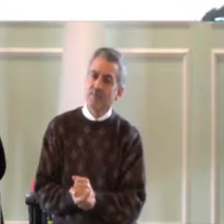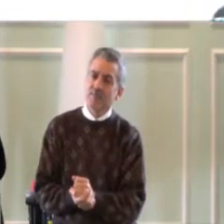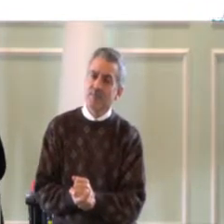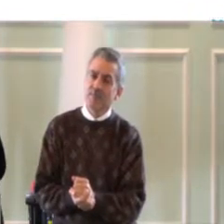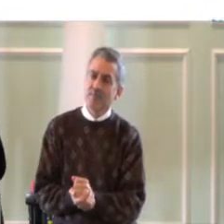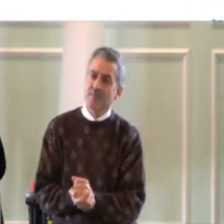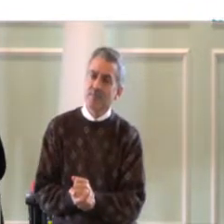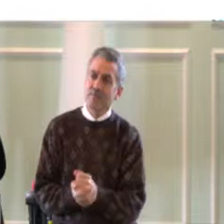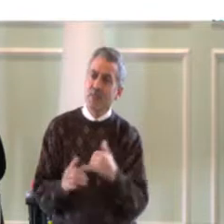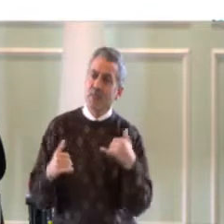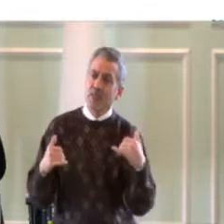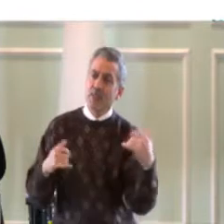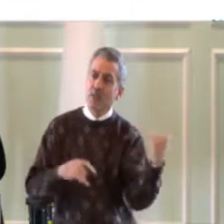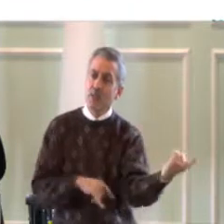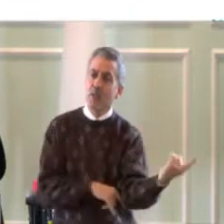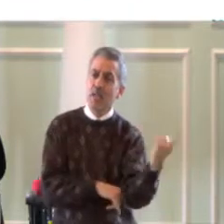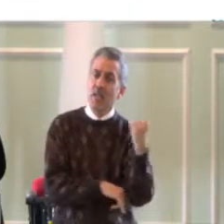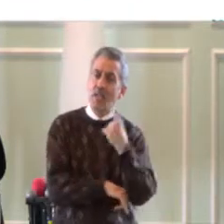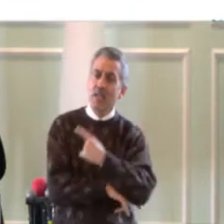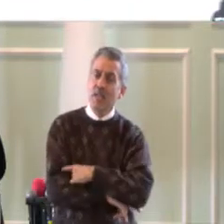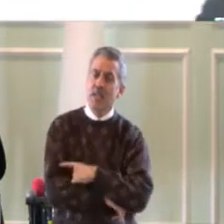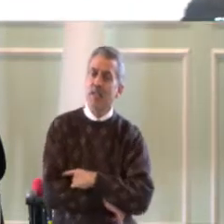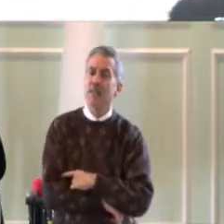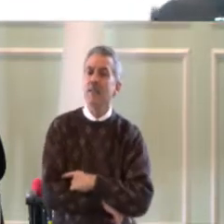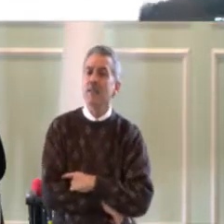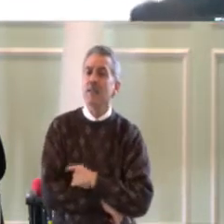I'm going to play a song.